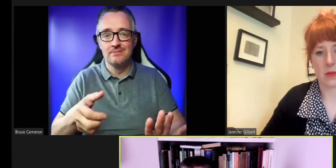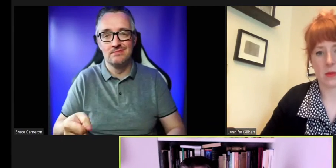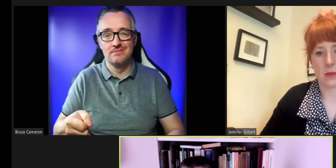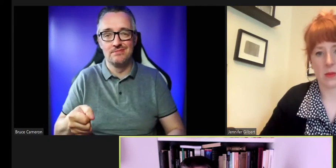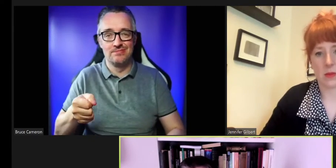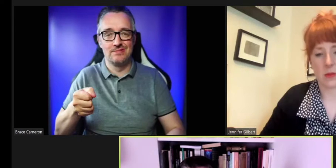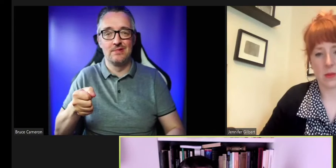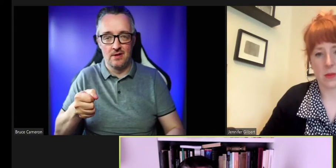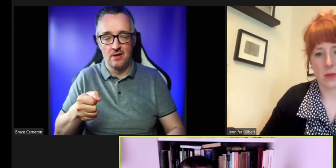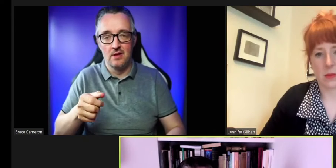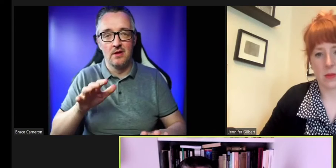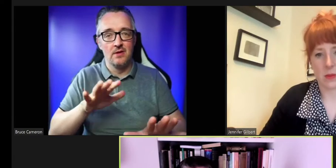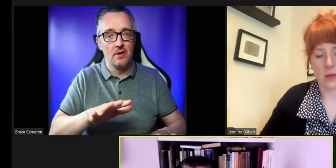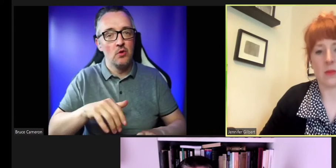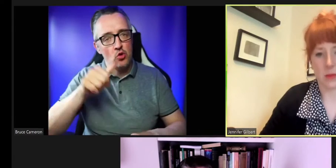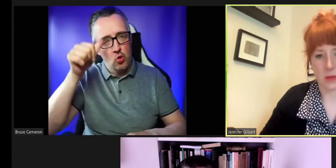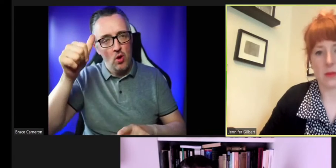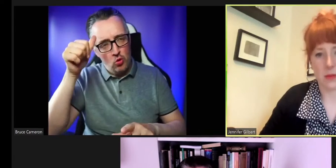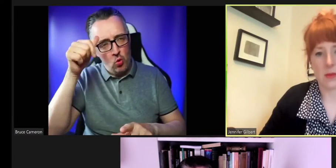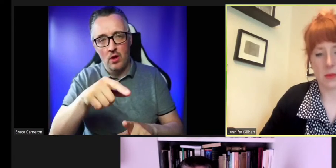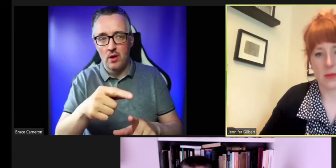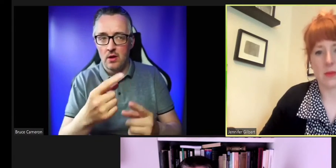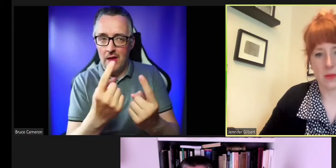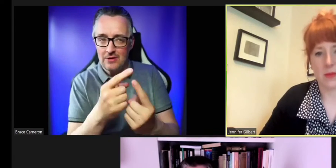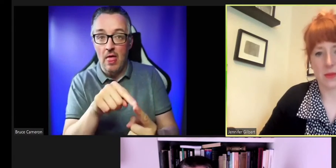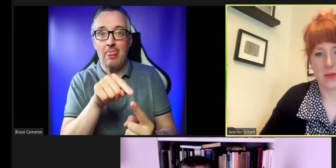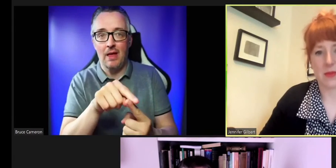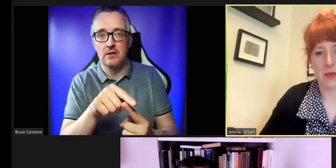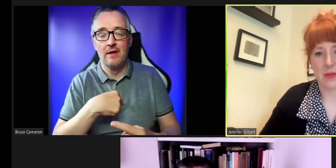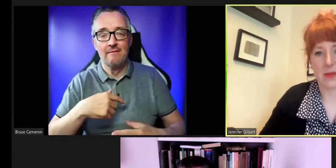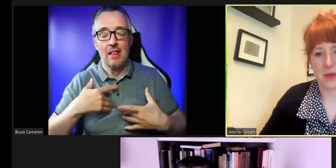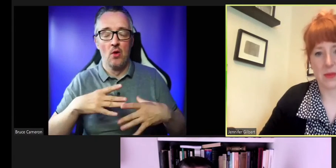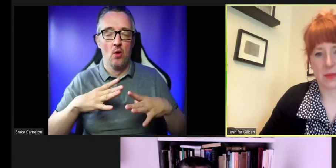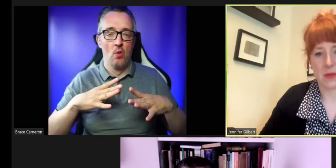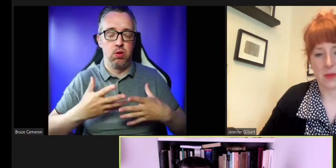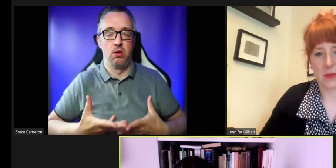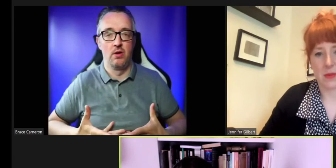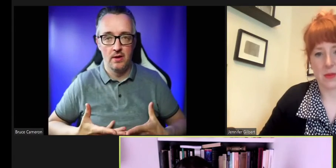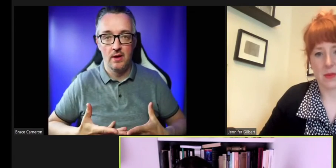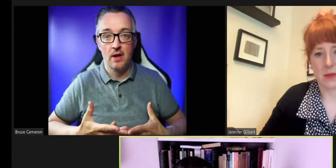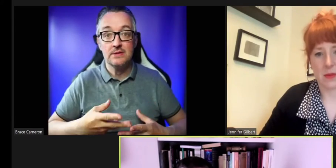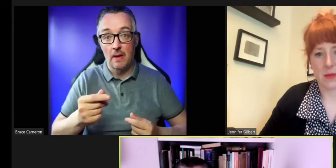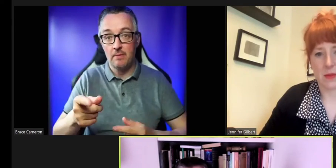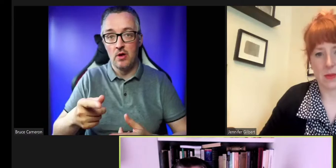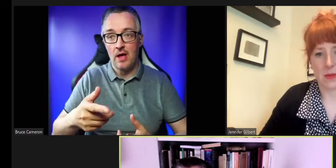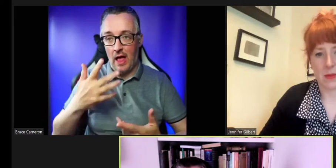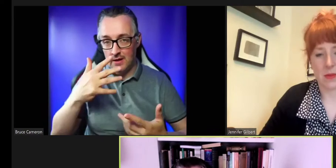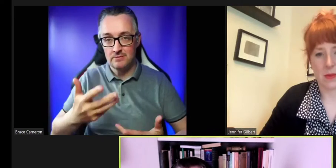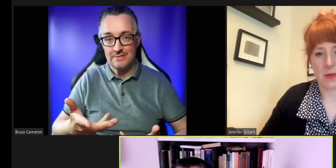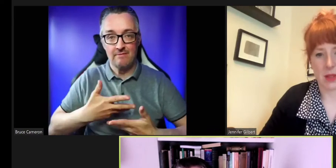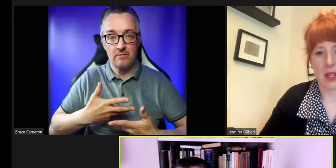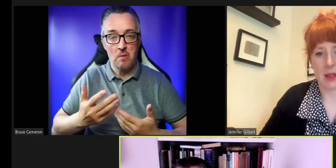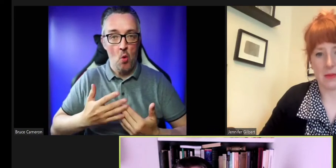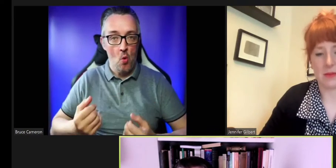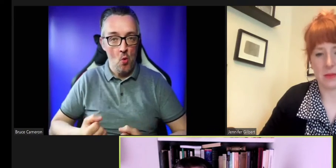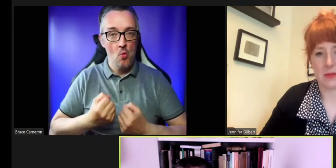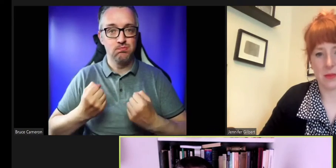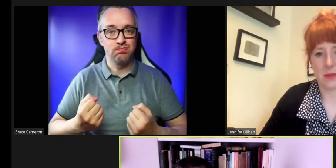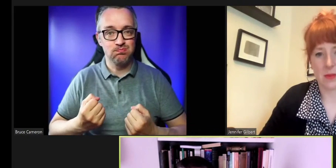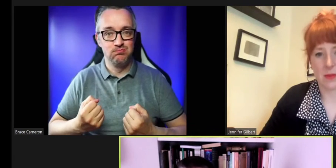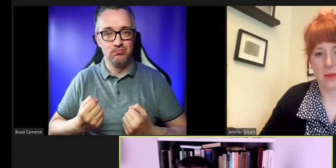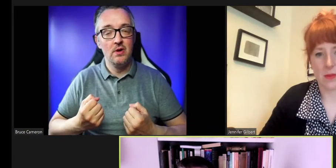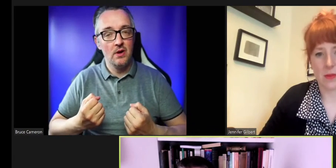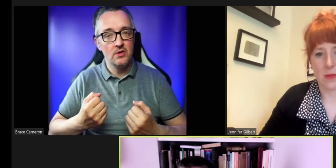of the things which are draining for me, and the things which are actually enabling and give me more energy. So it's kind of